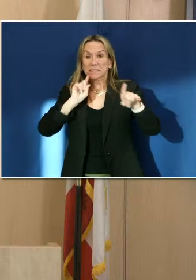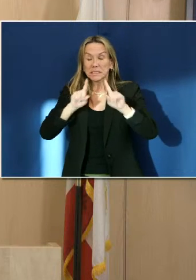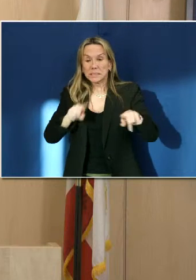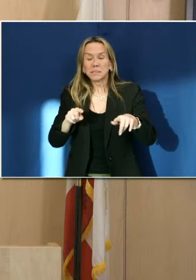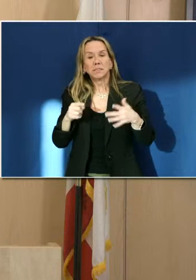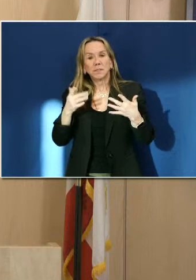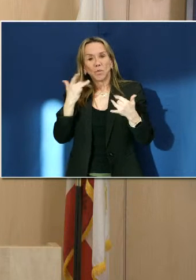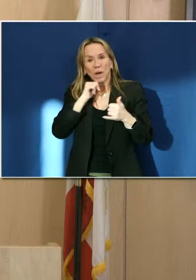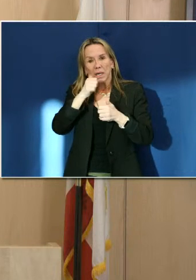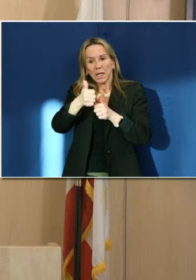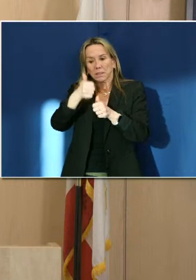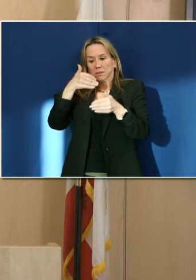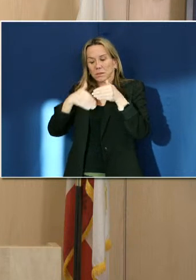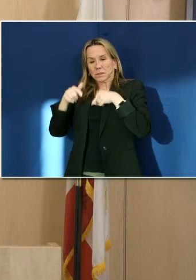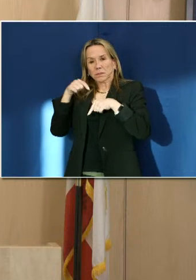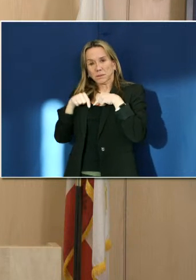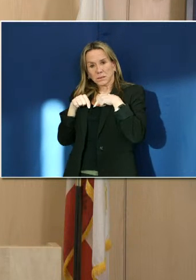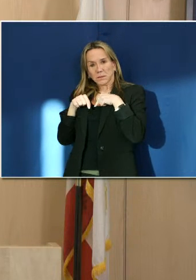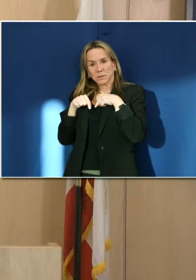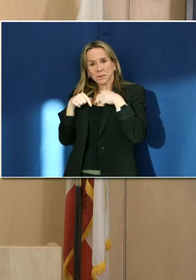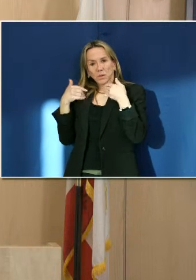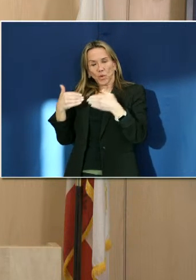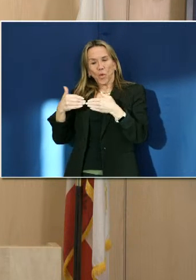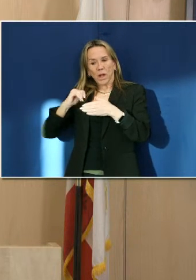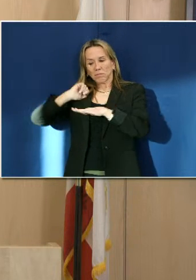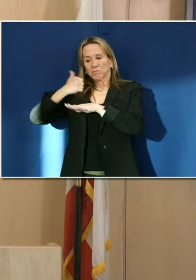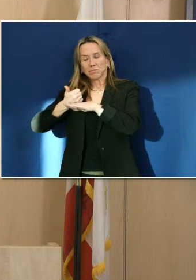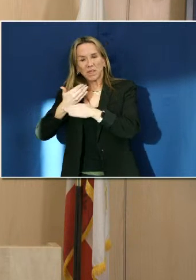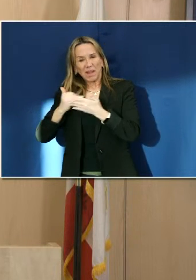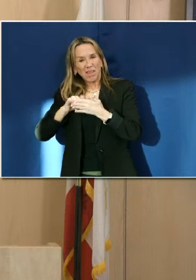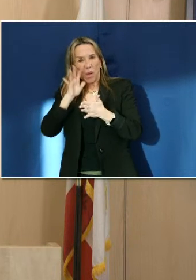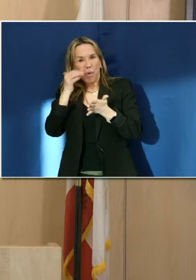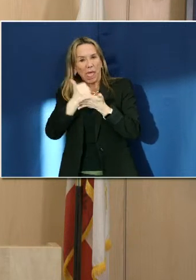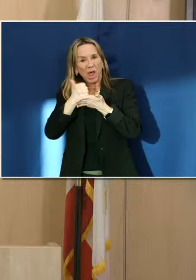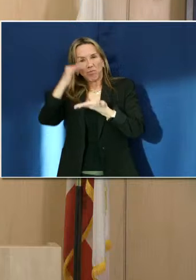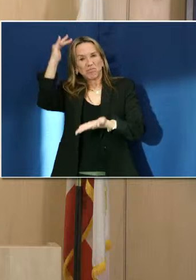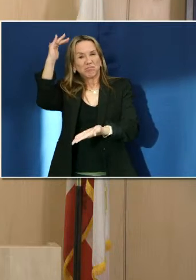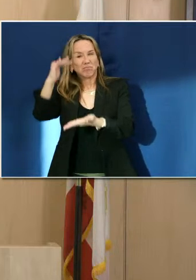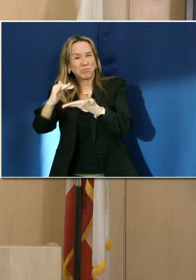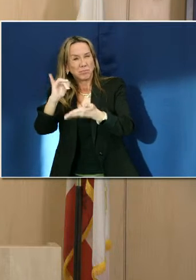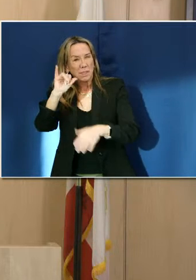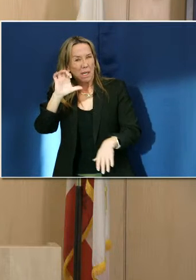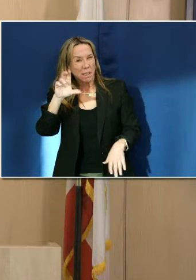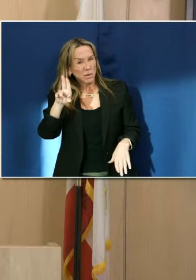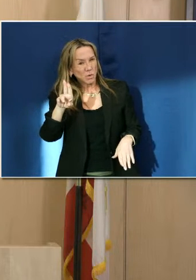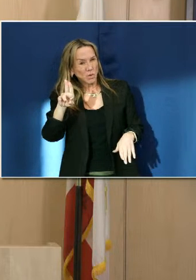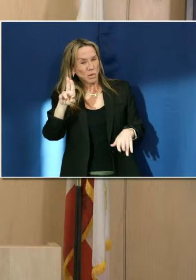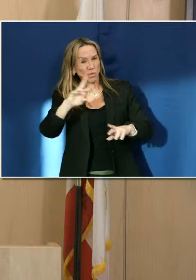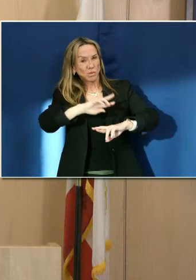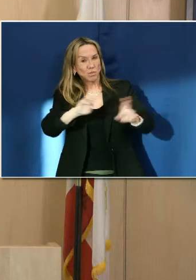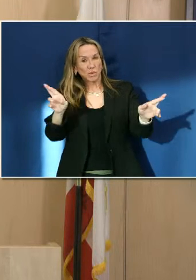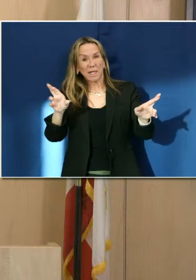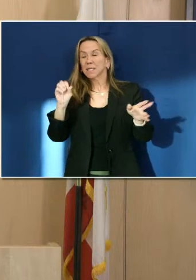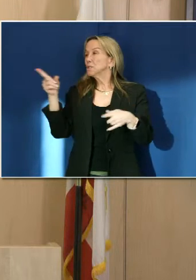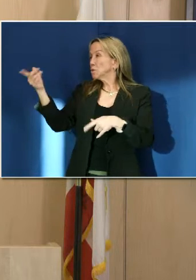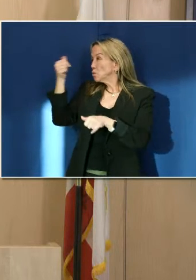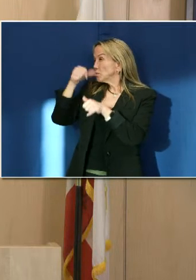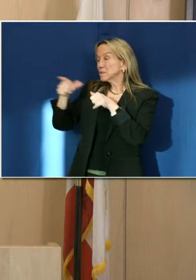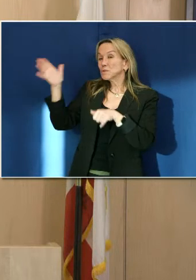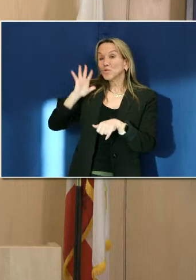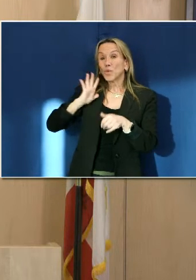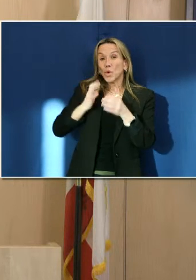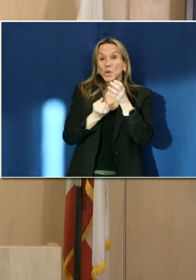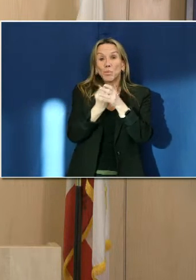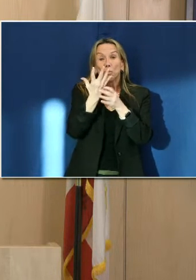in your ICU beds. So I think that is a pretty important question. When in the spring, nobody could go to the beach,